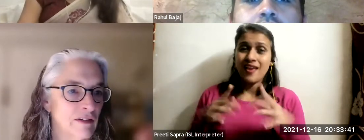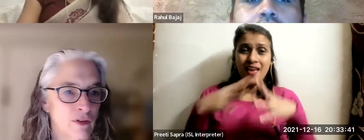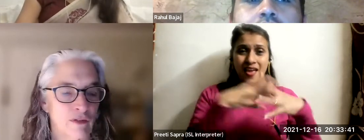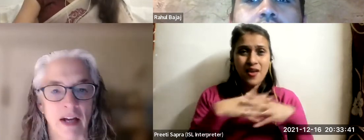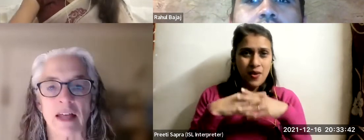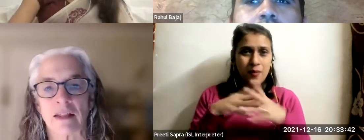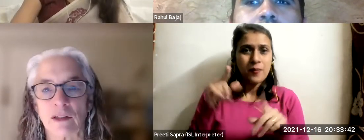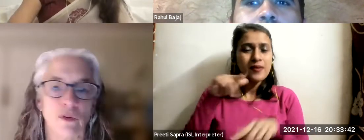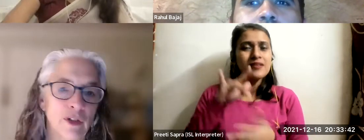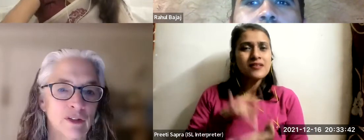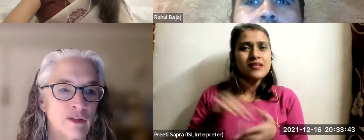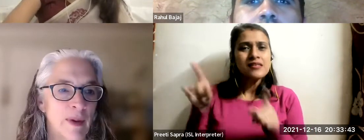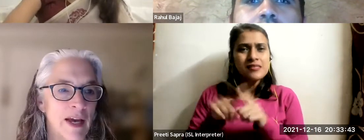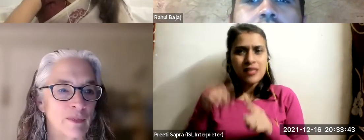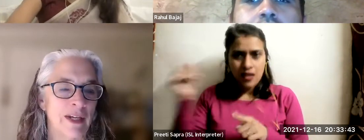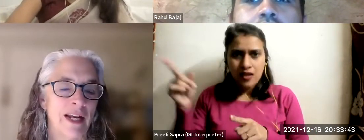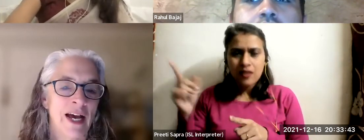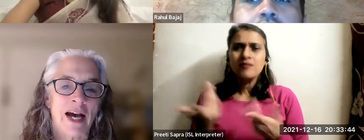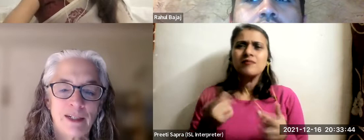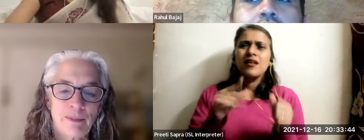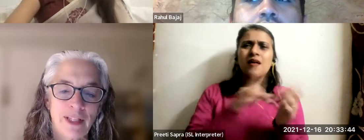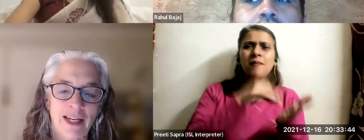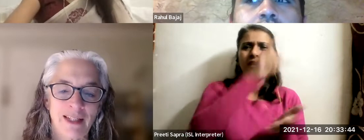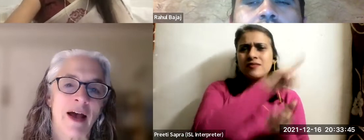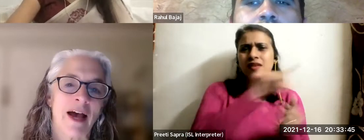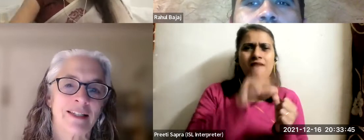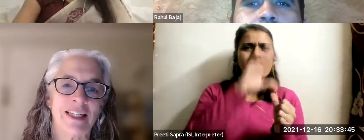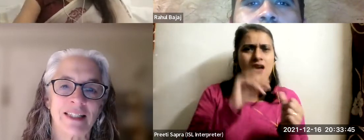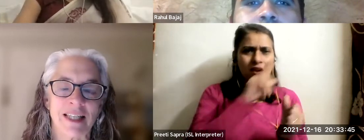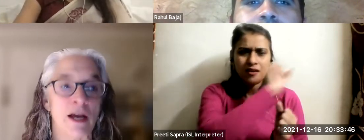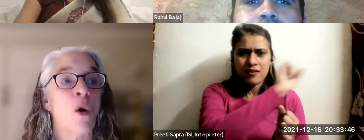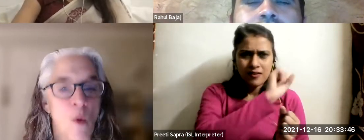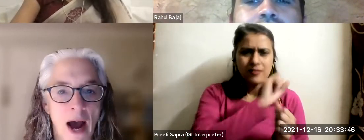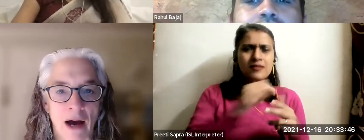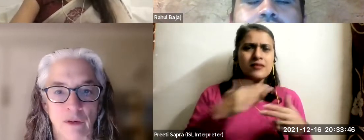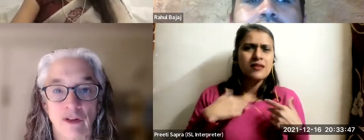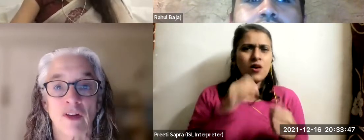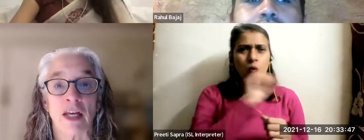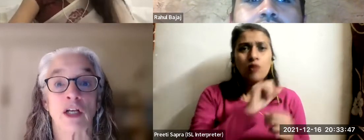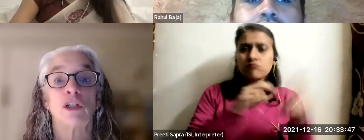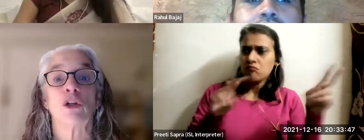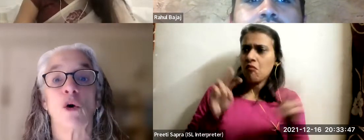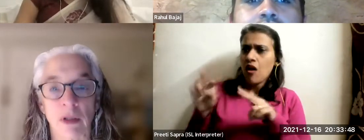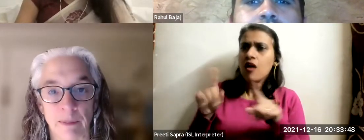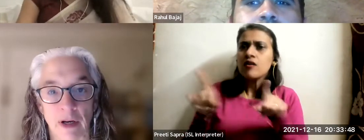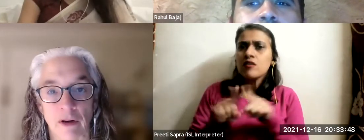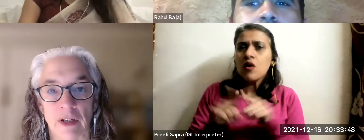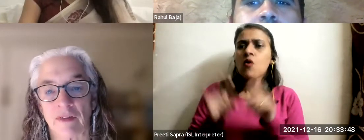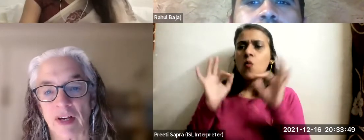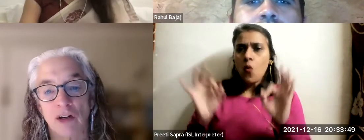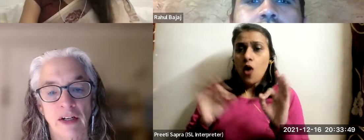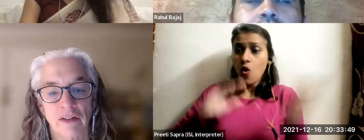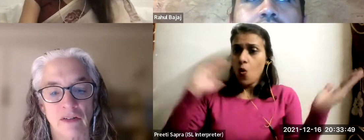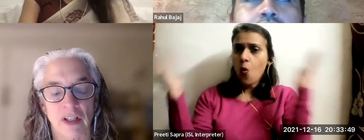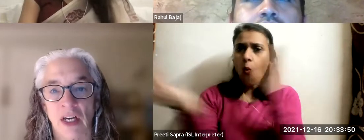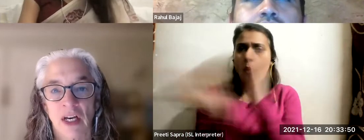lot of sort of unethical lawyers in the space, but I like to put that in the back seat and say, wow, this is a global imperative.